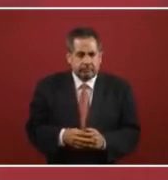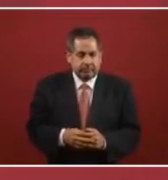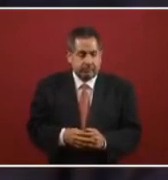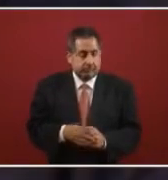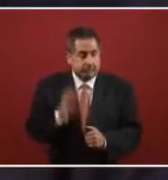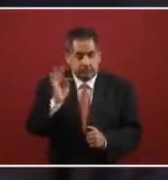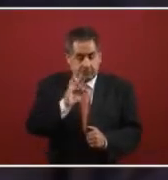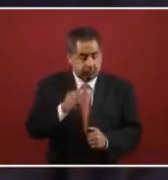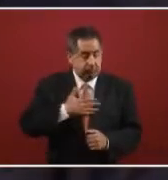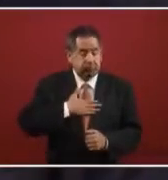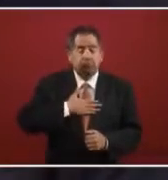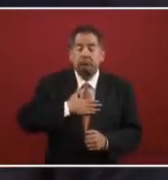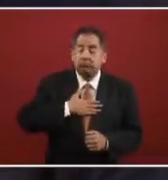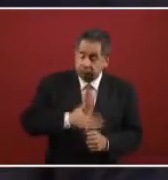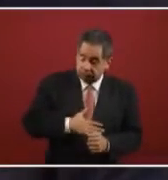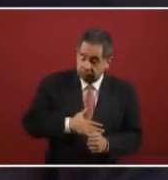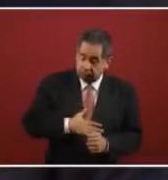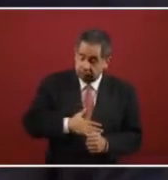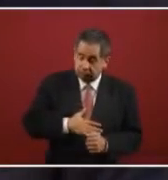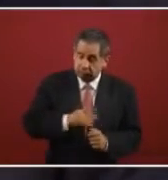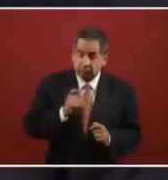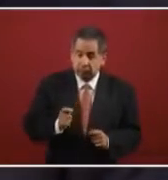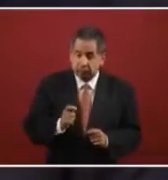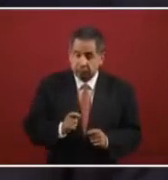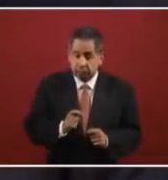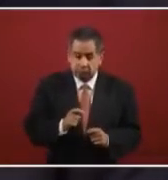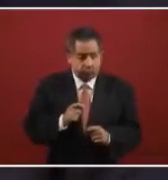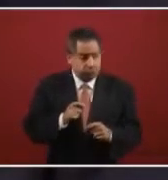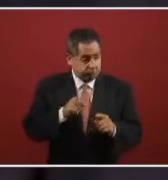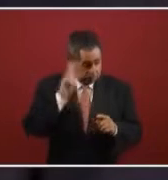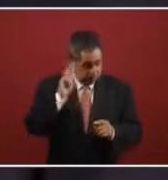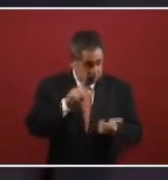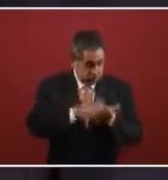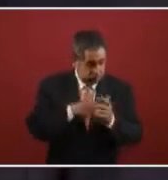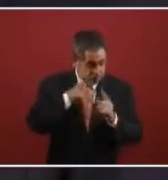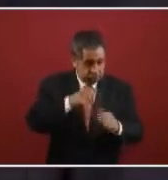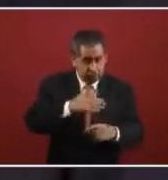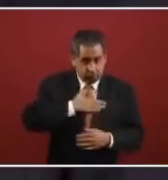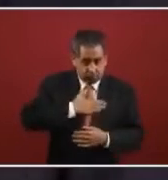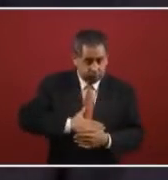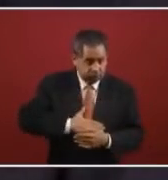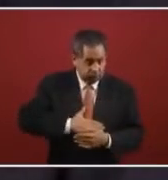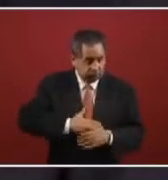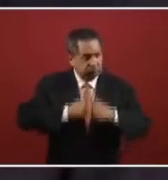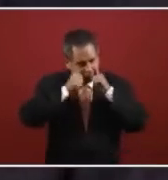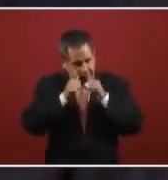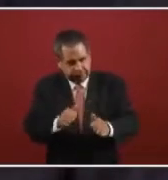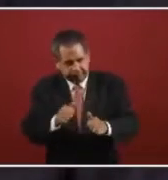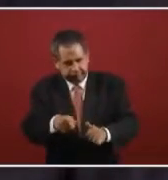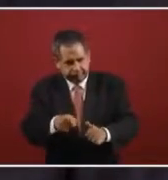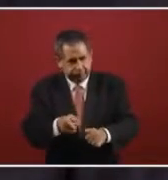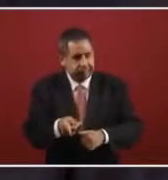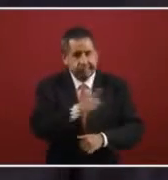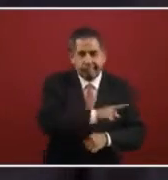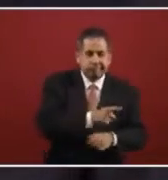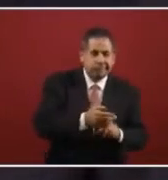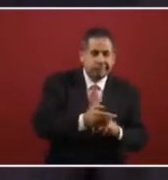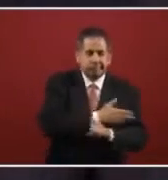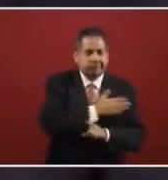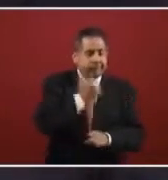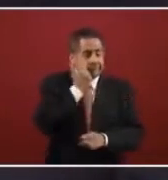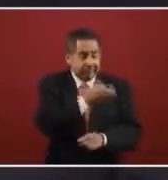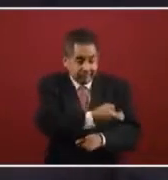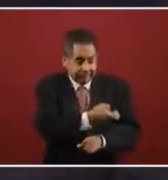si hay justicia, if there is justice, si es una causa justa, if it's a just cause, se atiende. we'll attend to it. Pero si es por